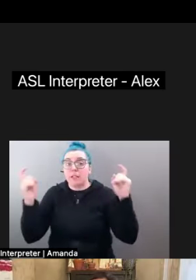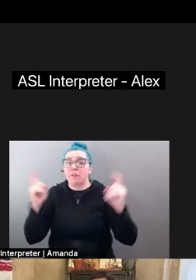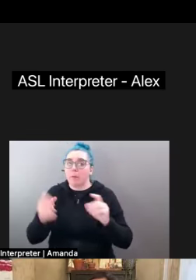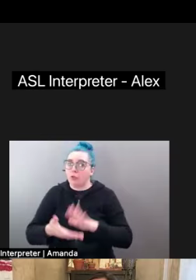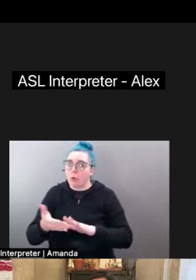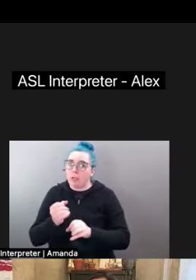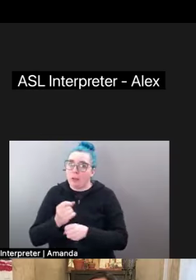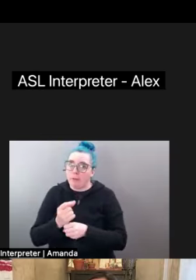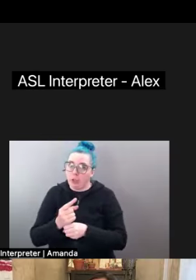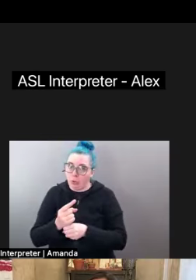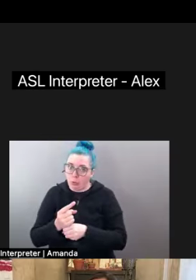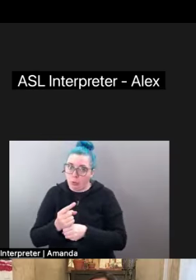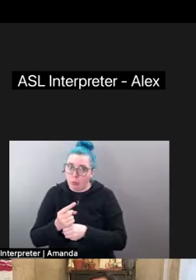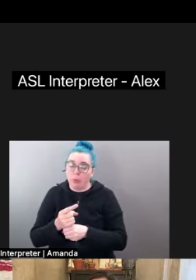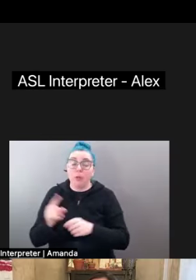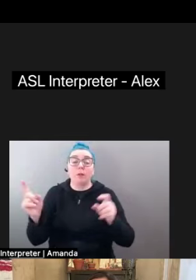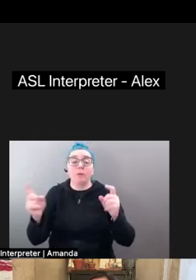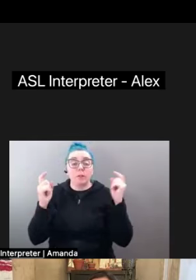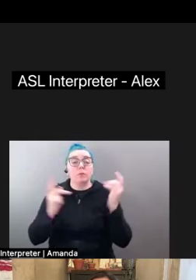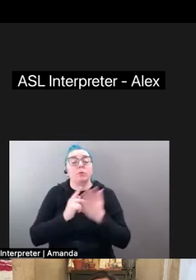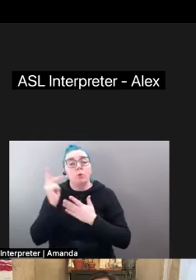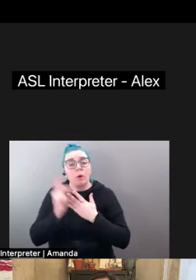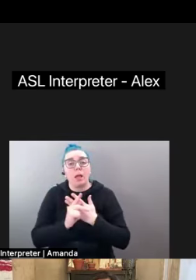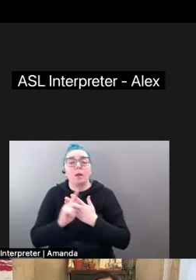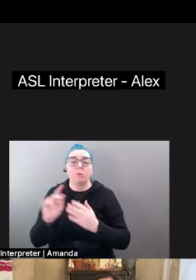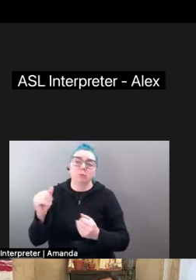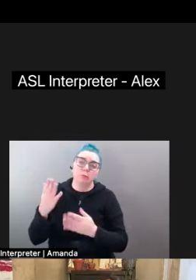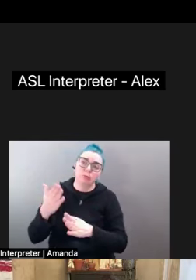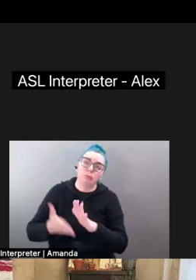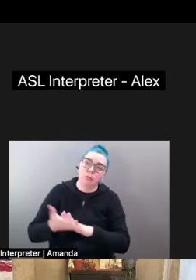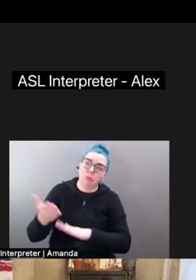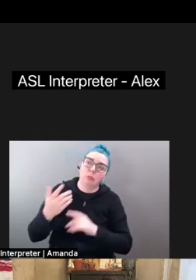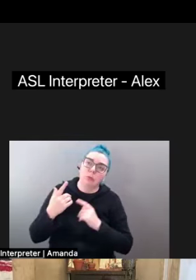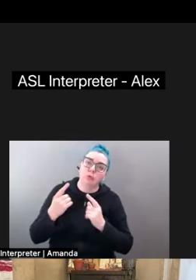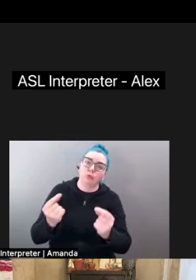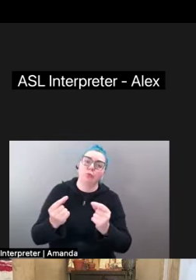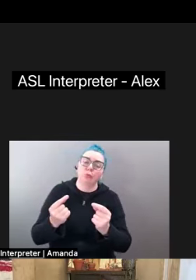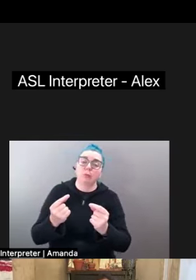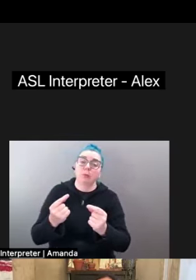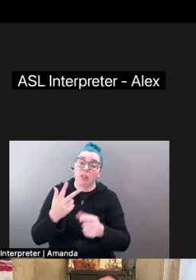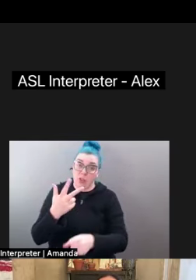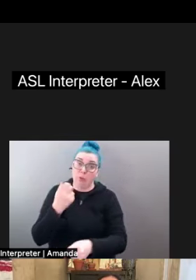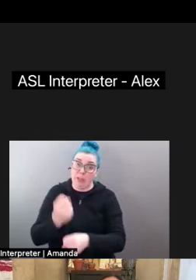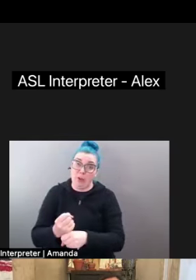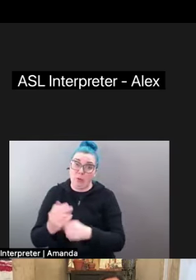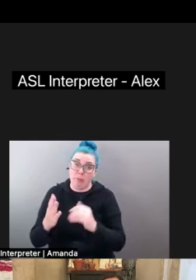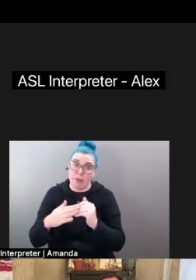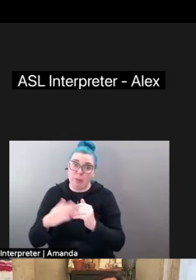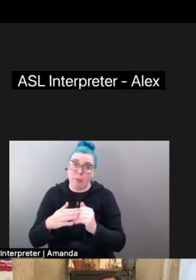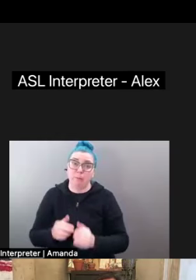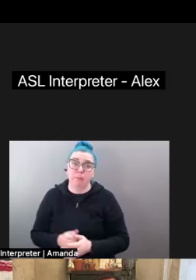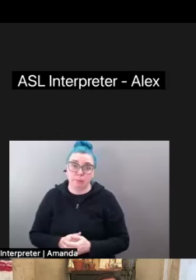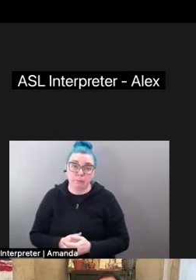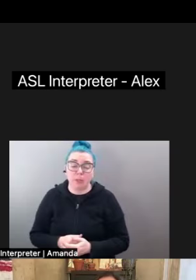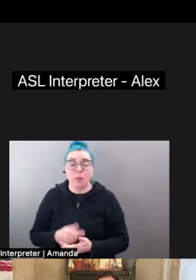sustained festival programming and delivery over a minimum of 3 years. So as a reminder, you have to be incorporated for a